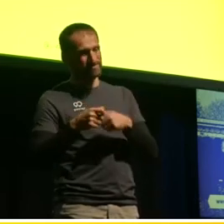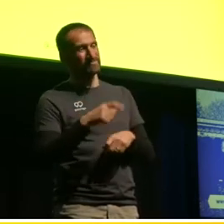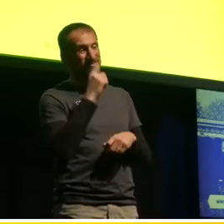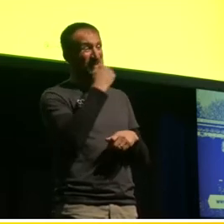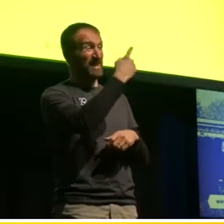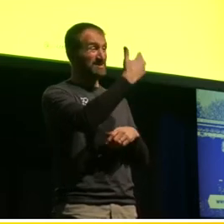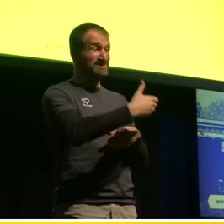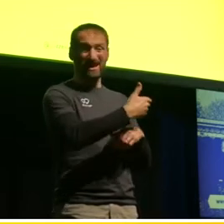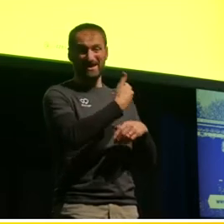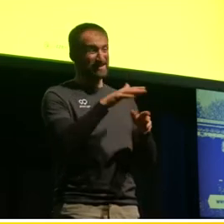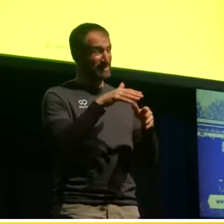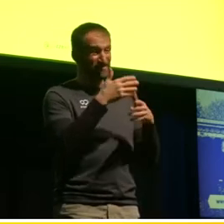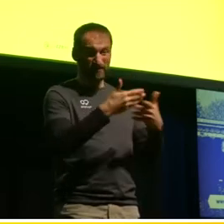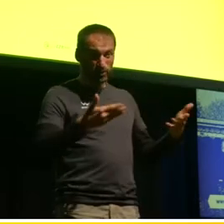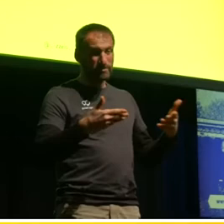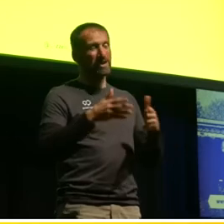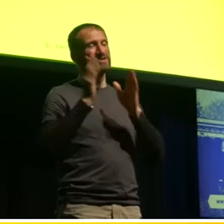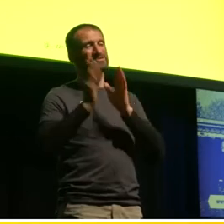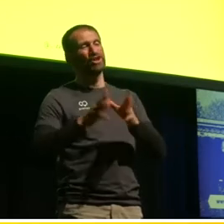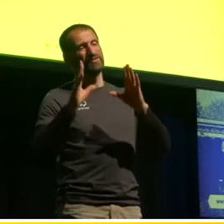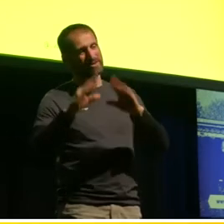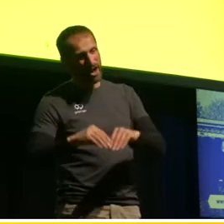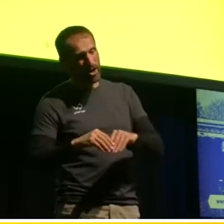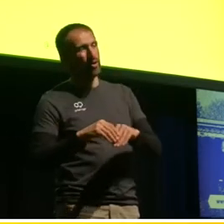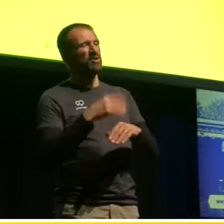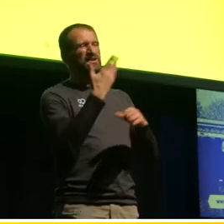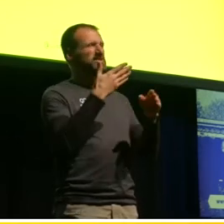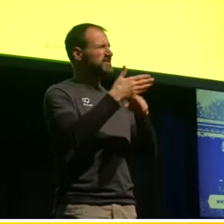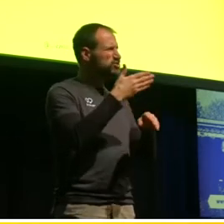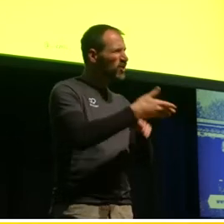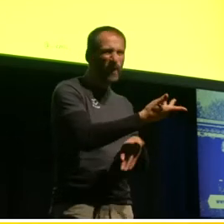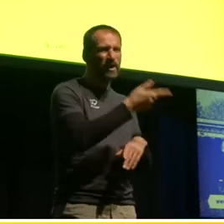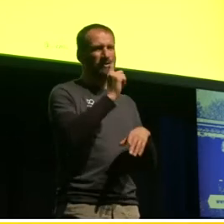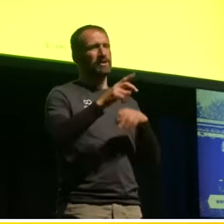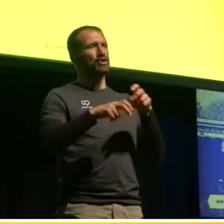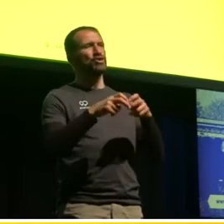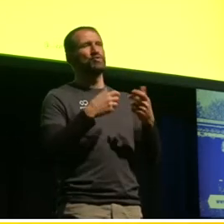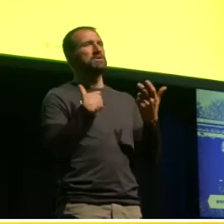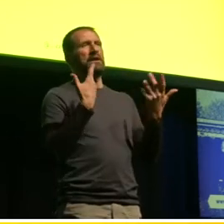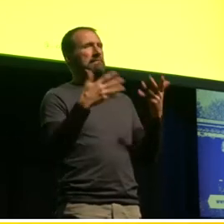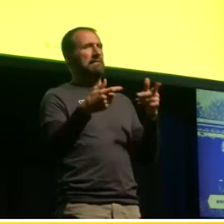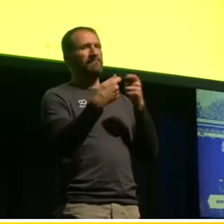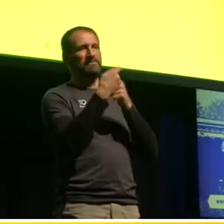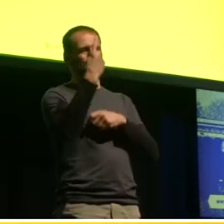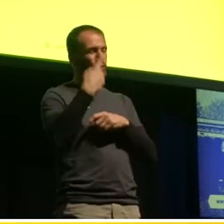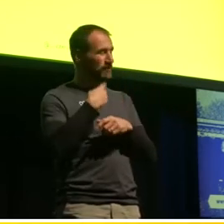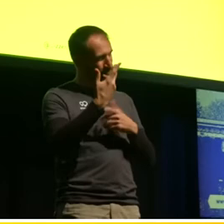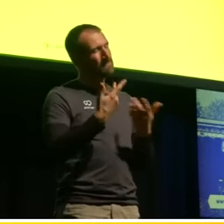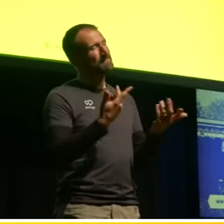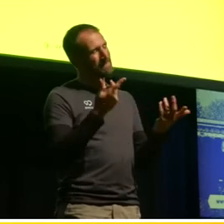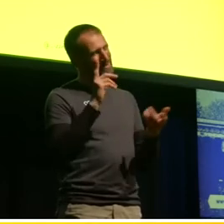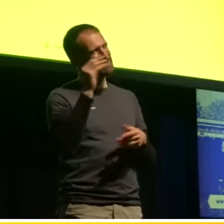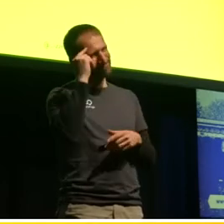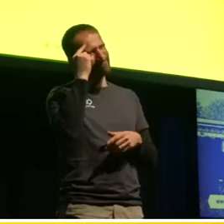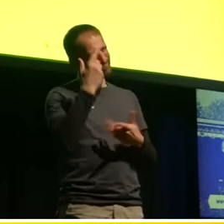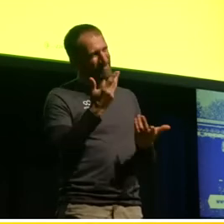the server is down, something interfering, the user doesn't have a connection anymore, you have to handle this. But you also have the